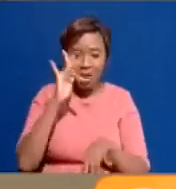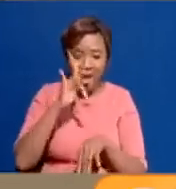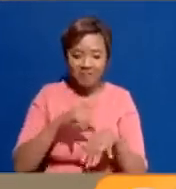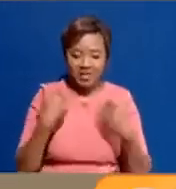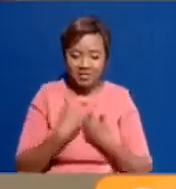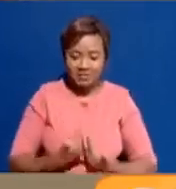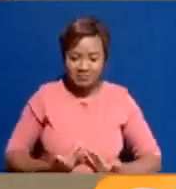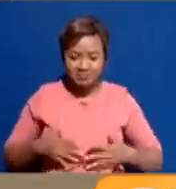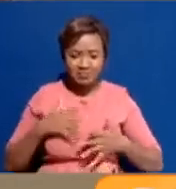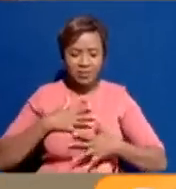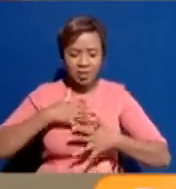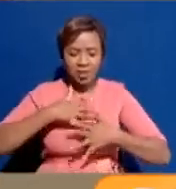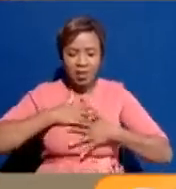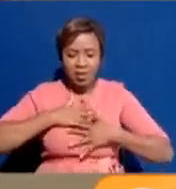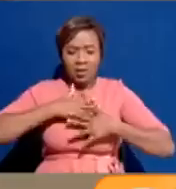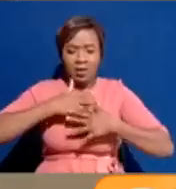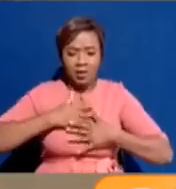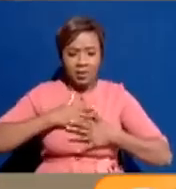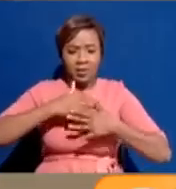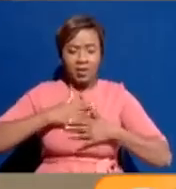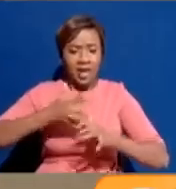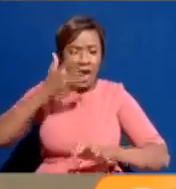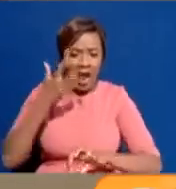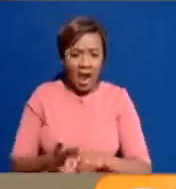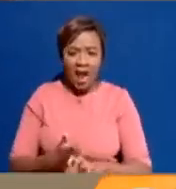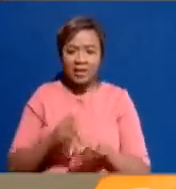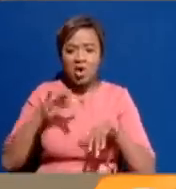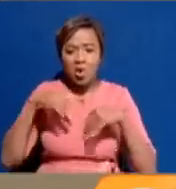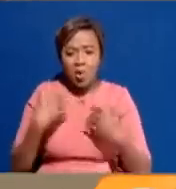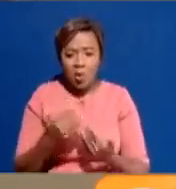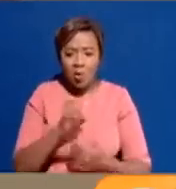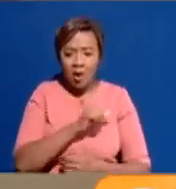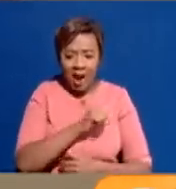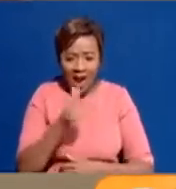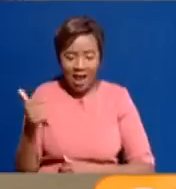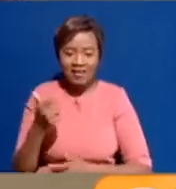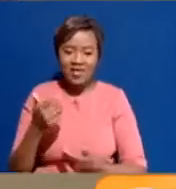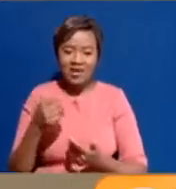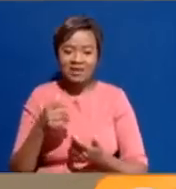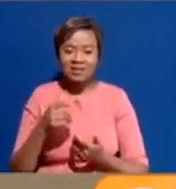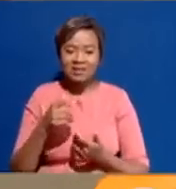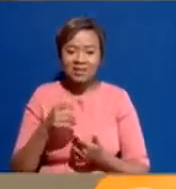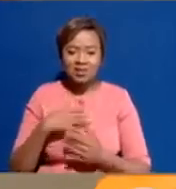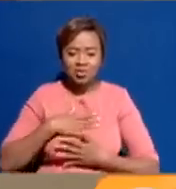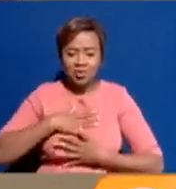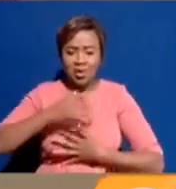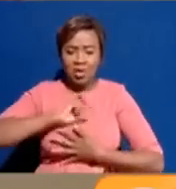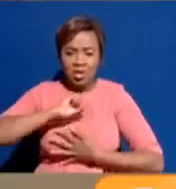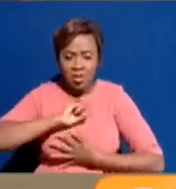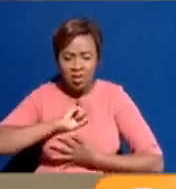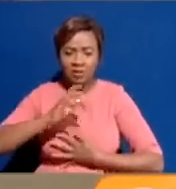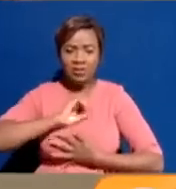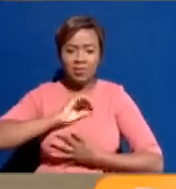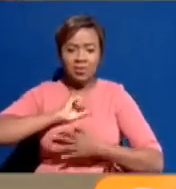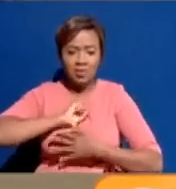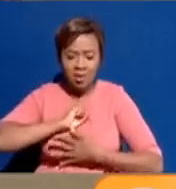may feel the chest will tighten. You may actually get what we call bronchospasms in medical terms. But the actual term is wheeze. You actually start to wheeze